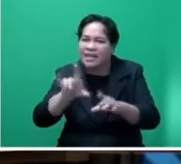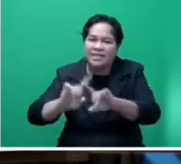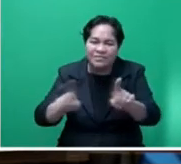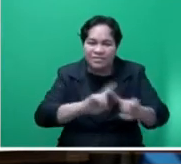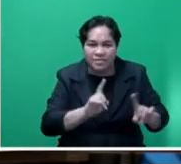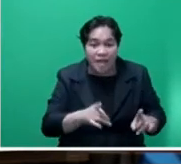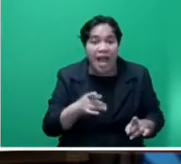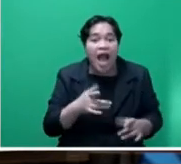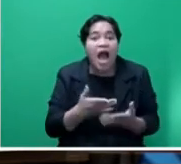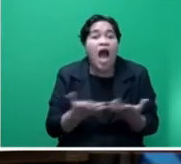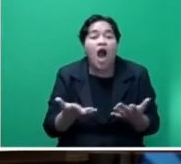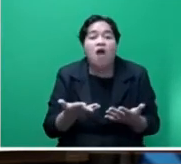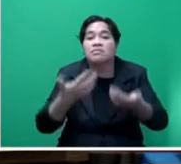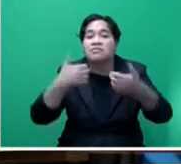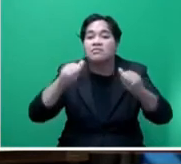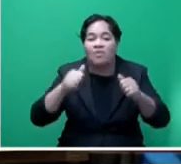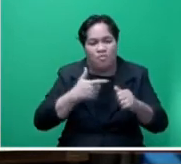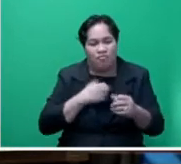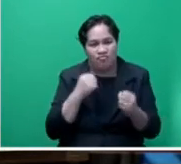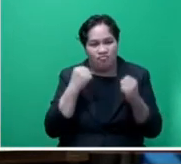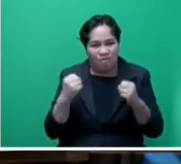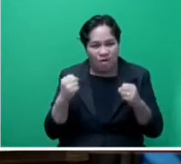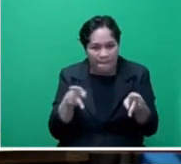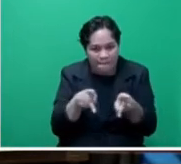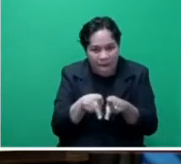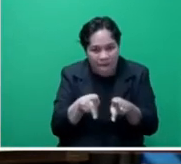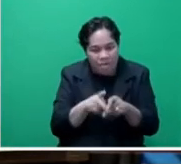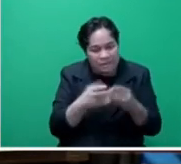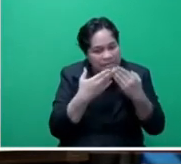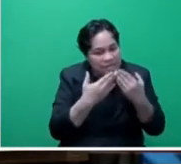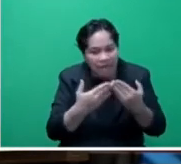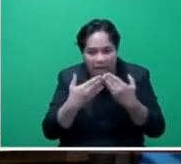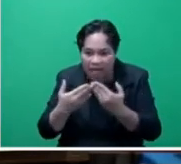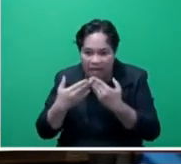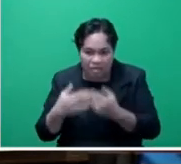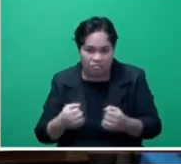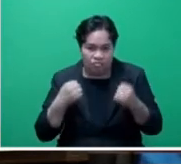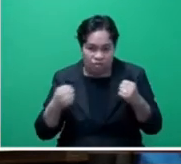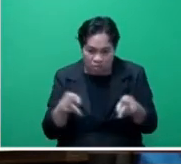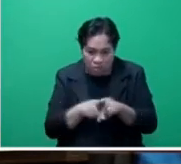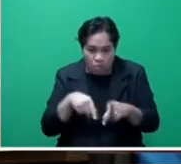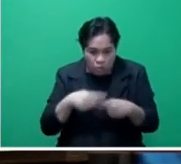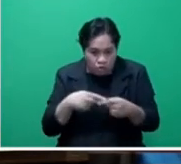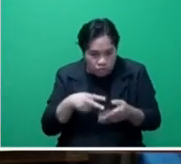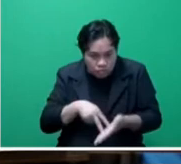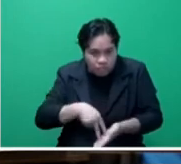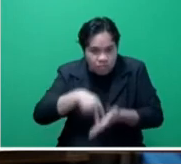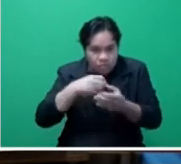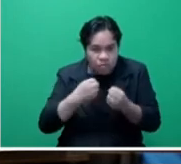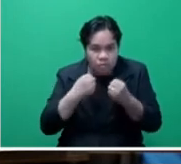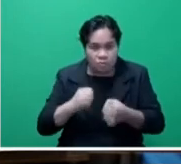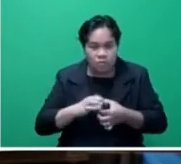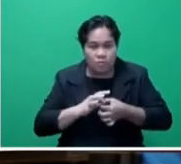this possible were strong partnerships, and we are thankful that these partnerships continue and grow. We will continue